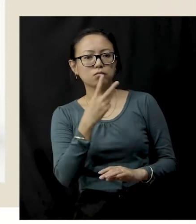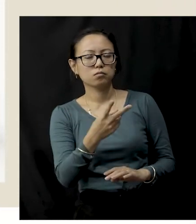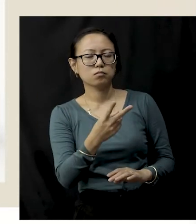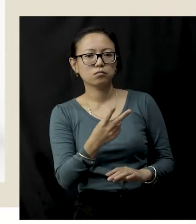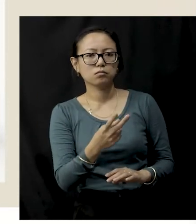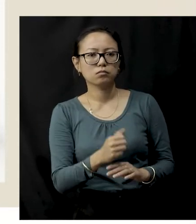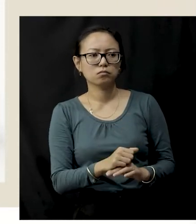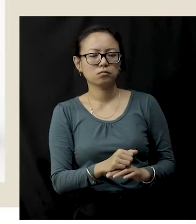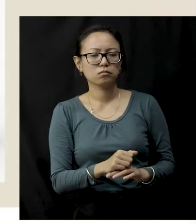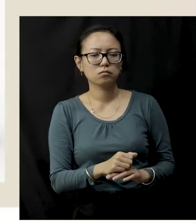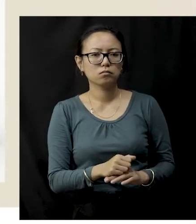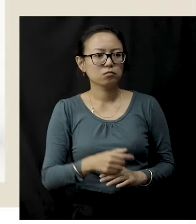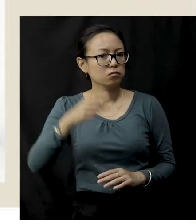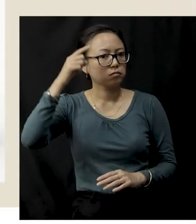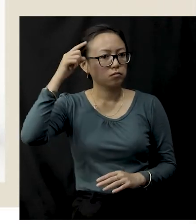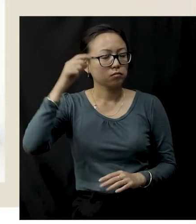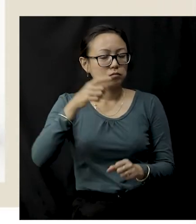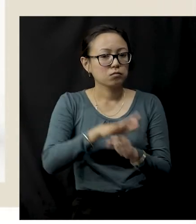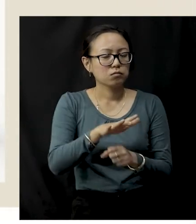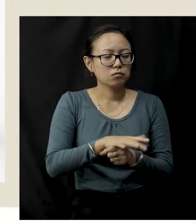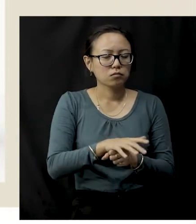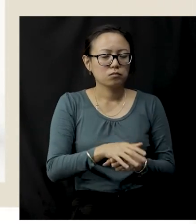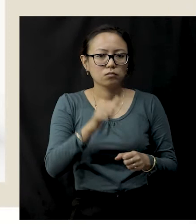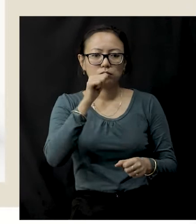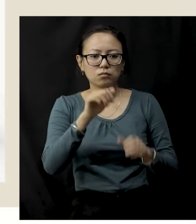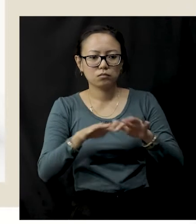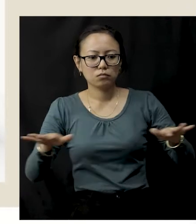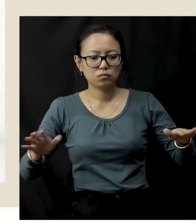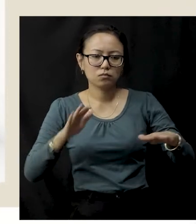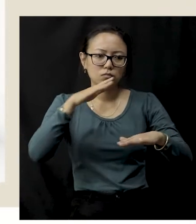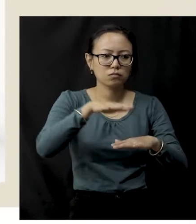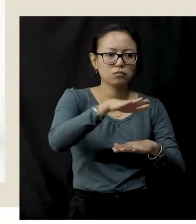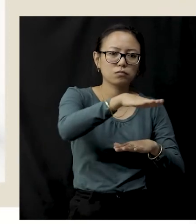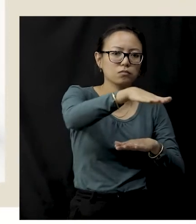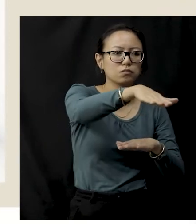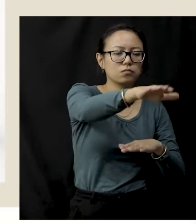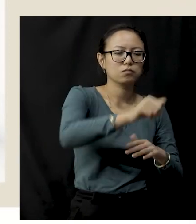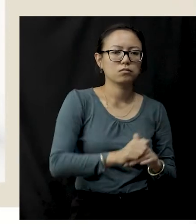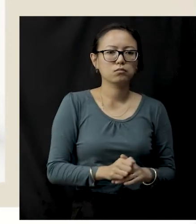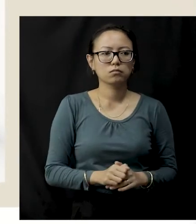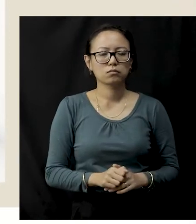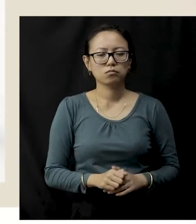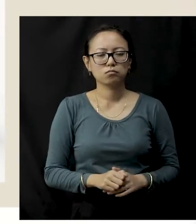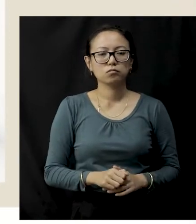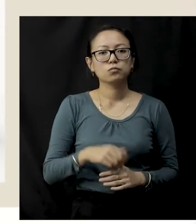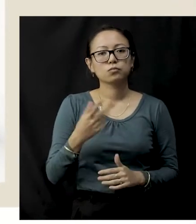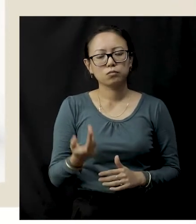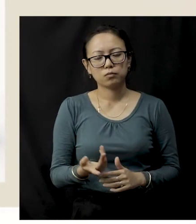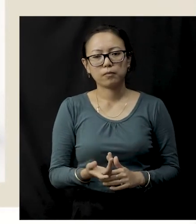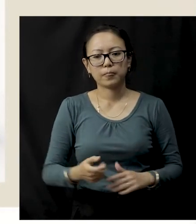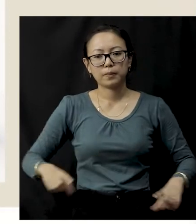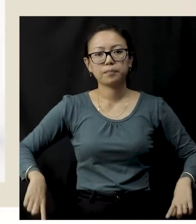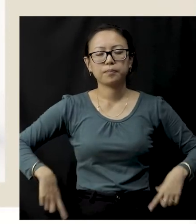staying motionless. Motionless means it was not moving at all, okay? So then human beings got the idea